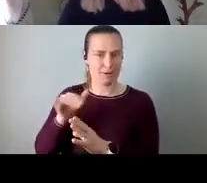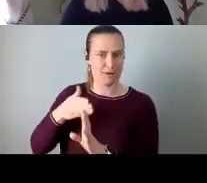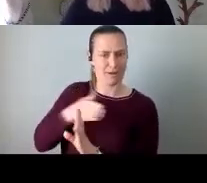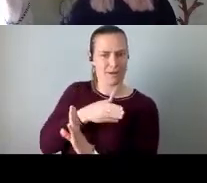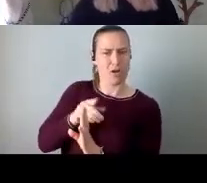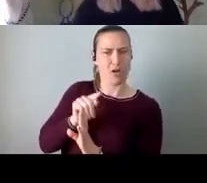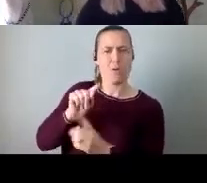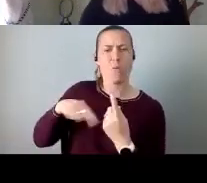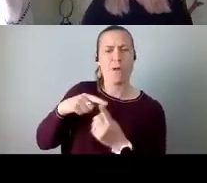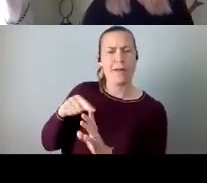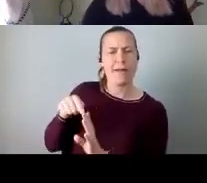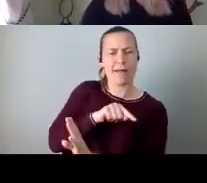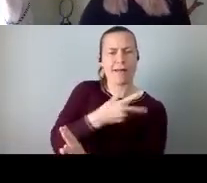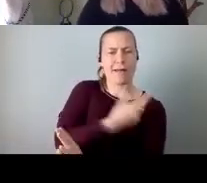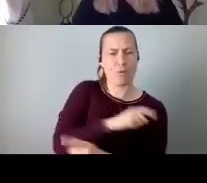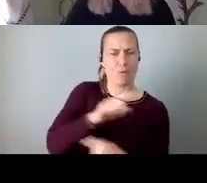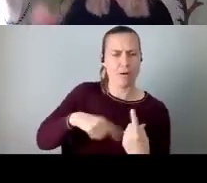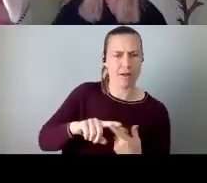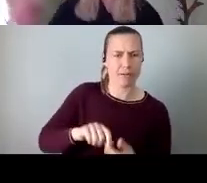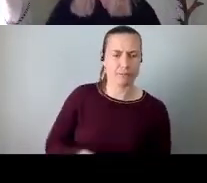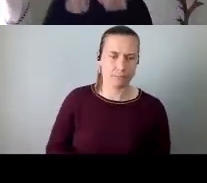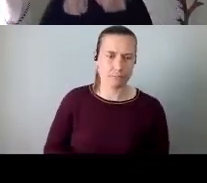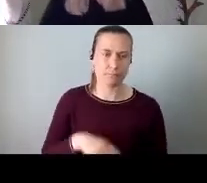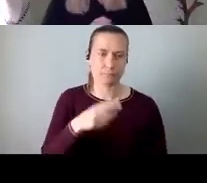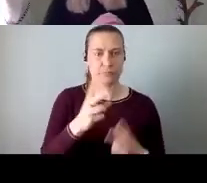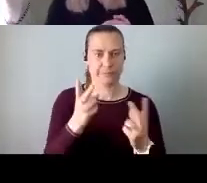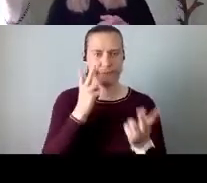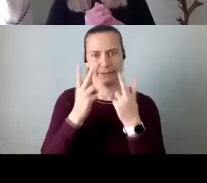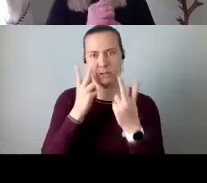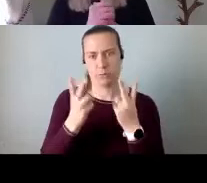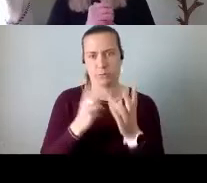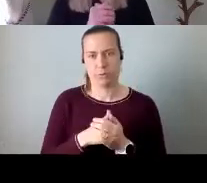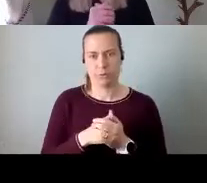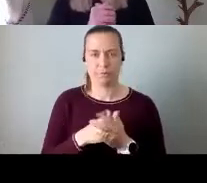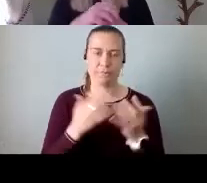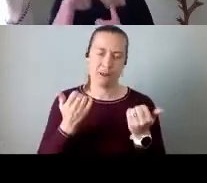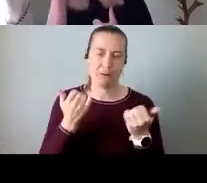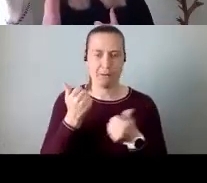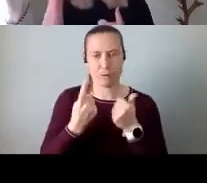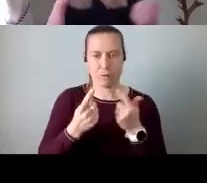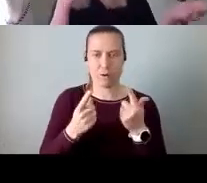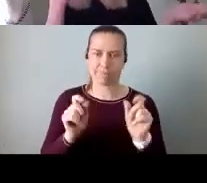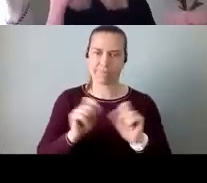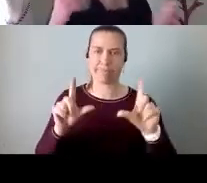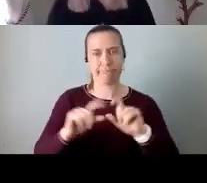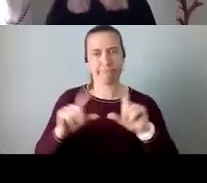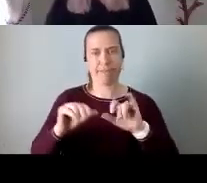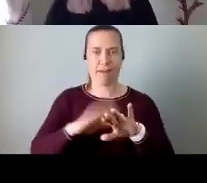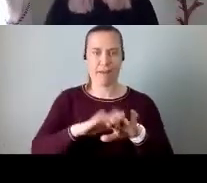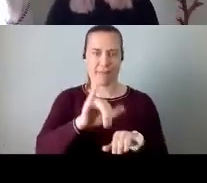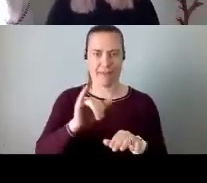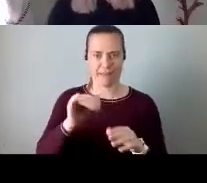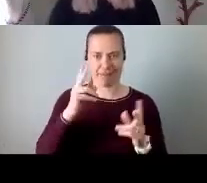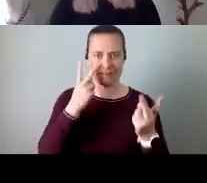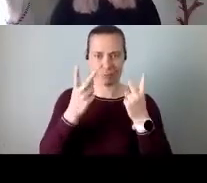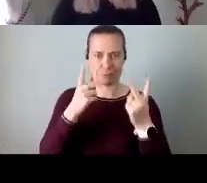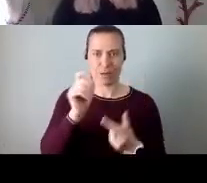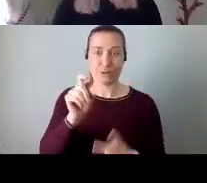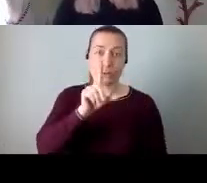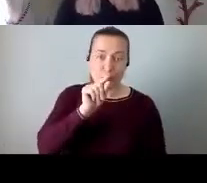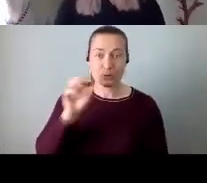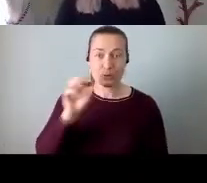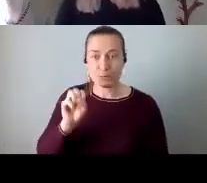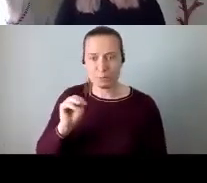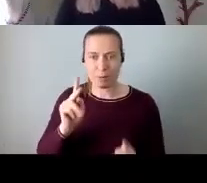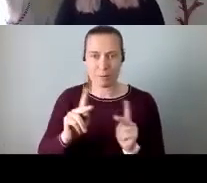of visual abstract. Nowadays, everybody does one of these visual abstracts that goes on Twitter or social media to talk